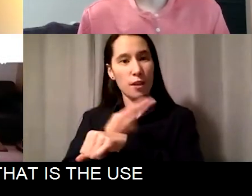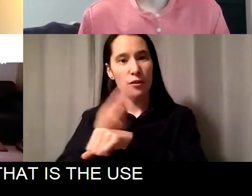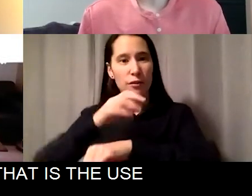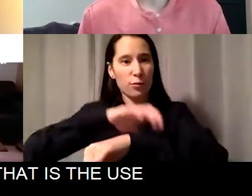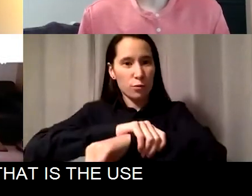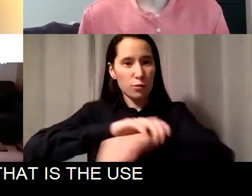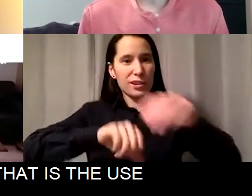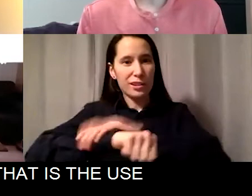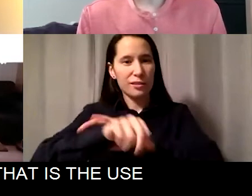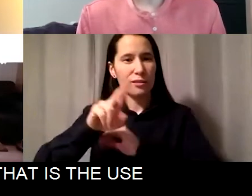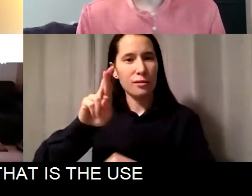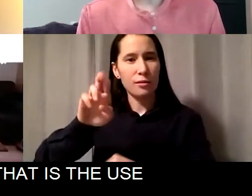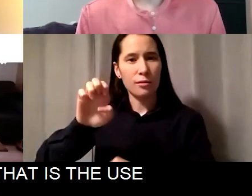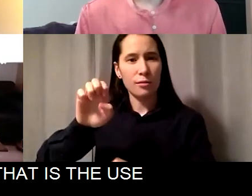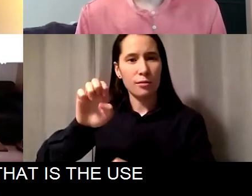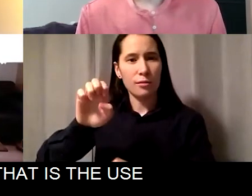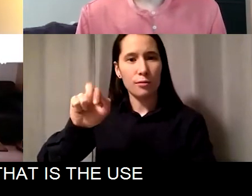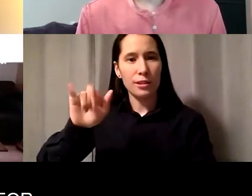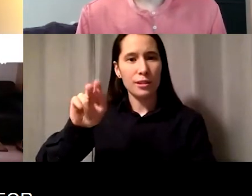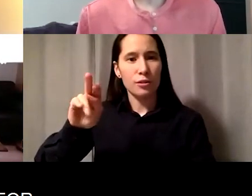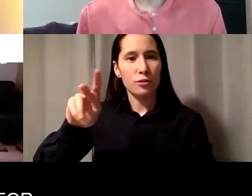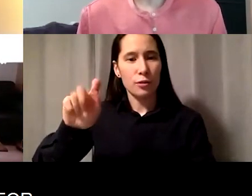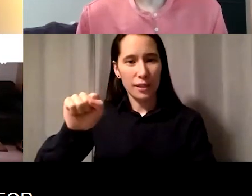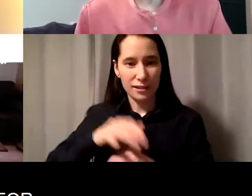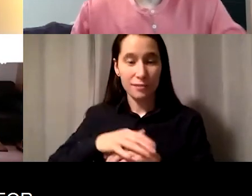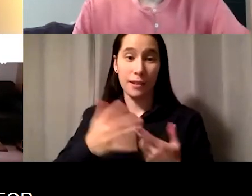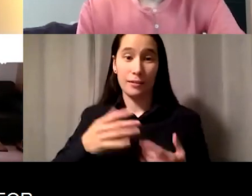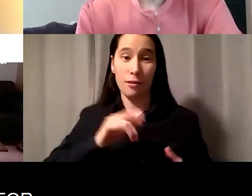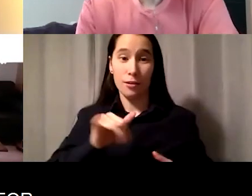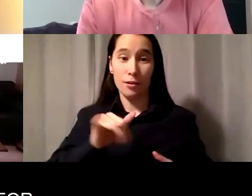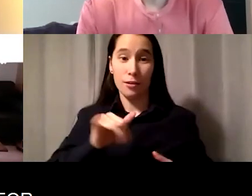and how we get consent for that.